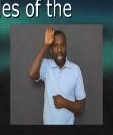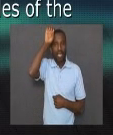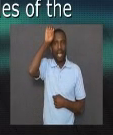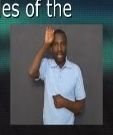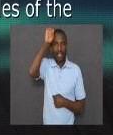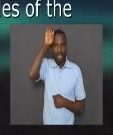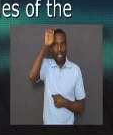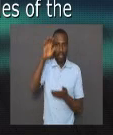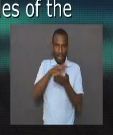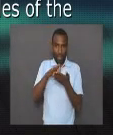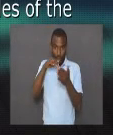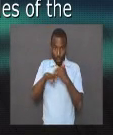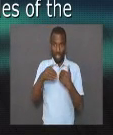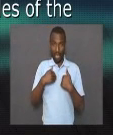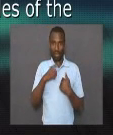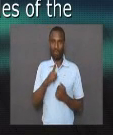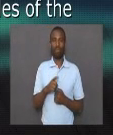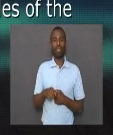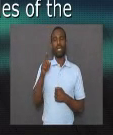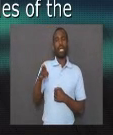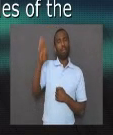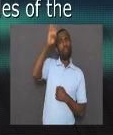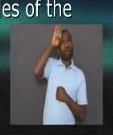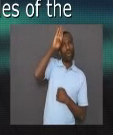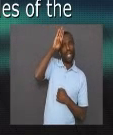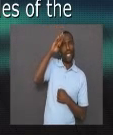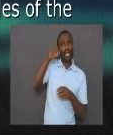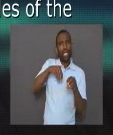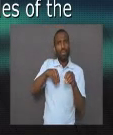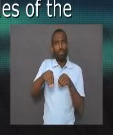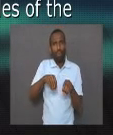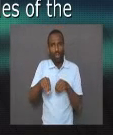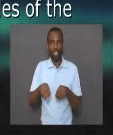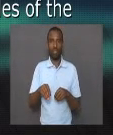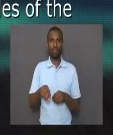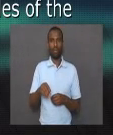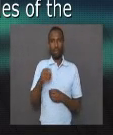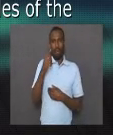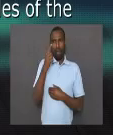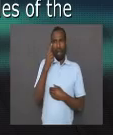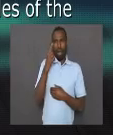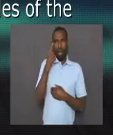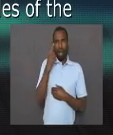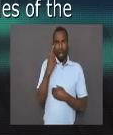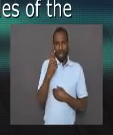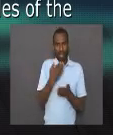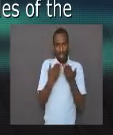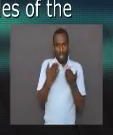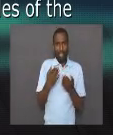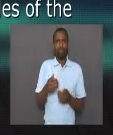used Brownian motion to provide some credibility to the existence